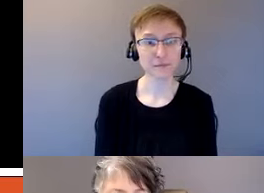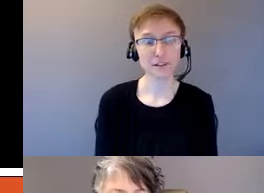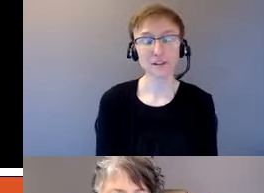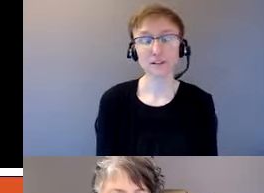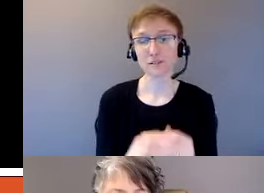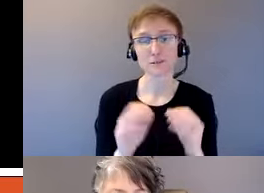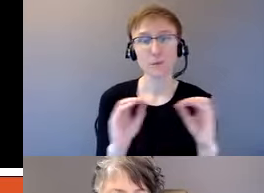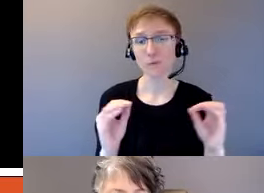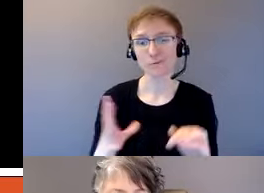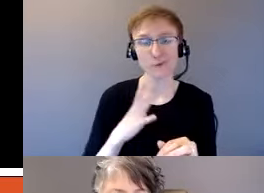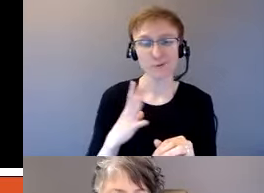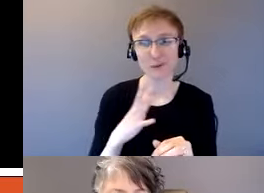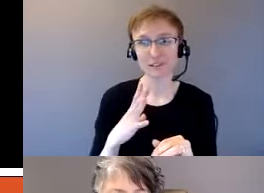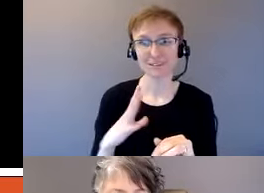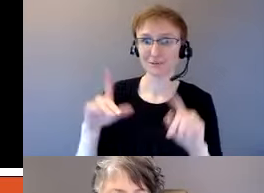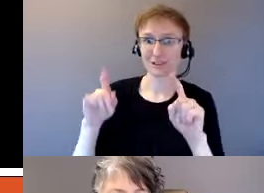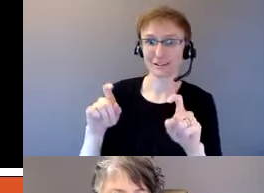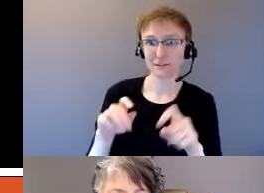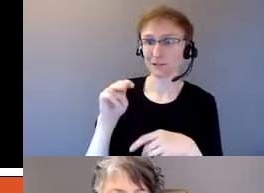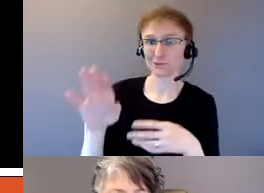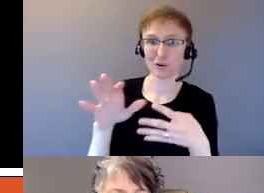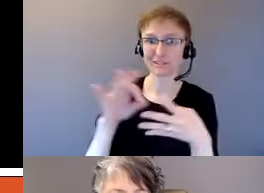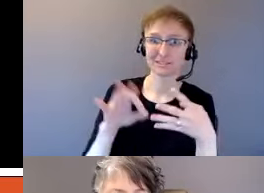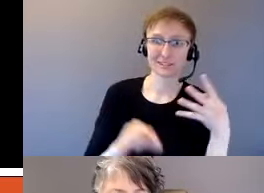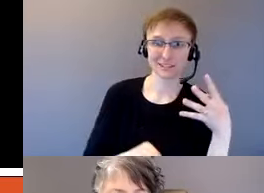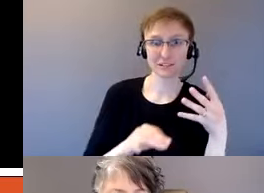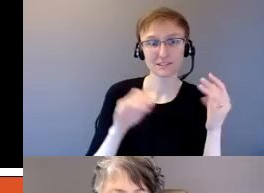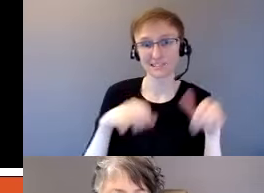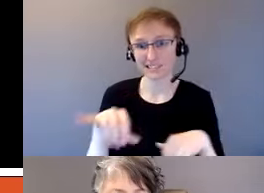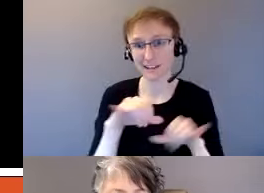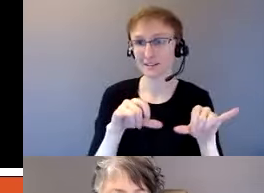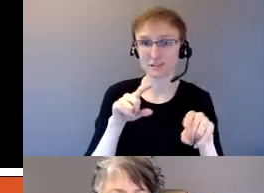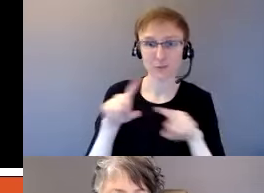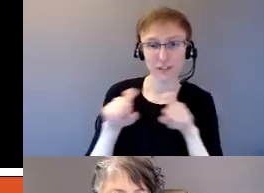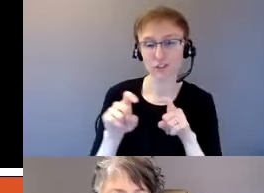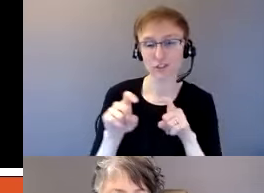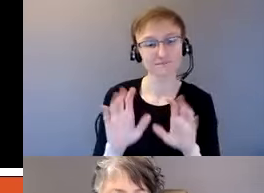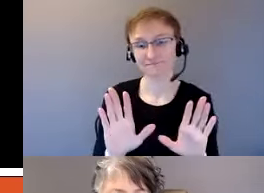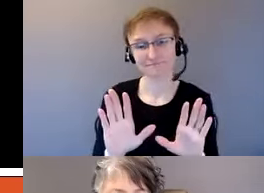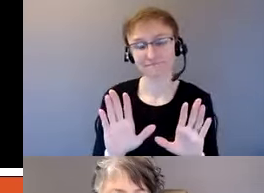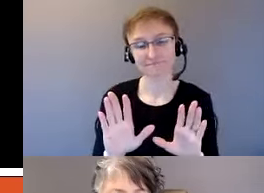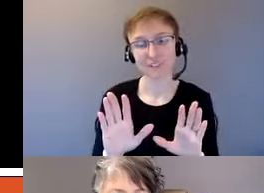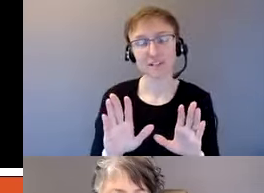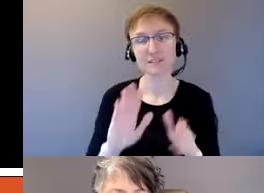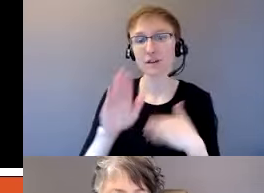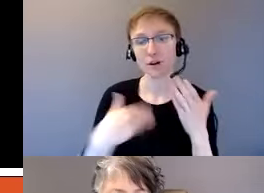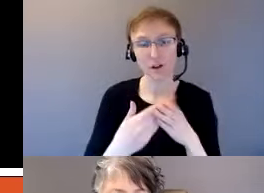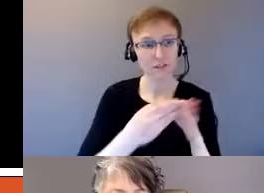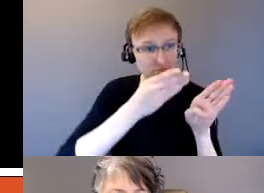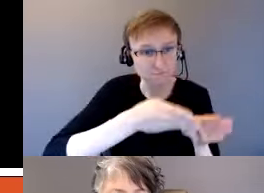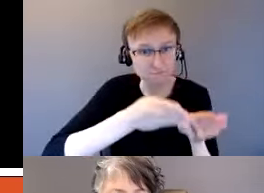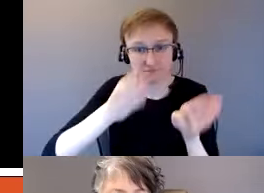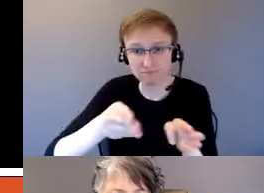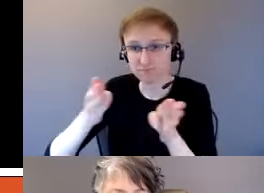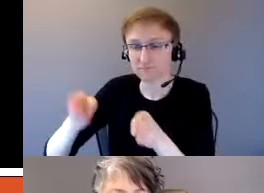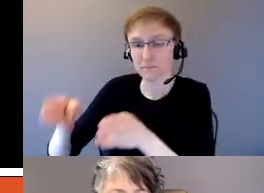multiple choice test or standard set of questions, because each patient and their situation is very